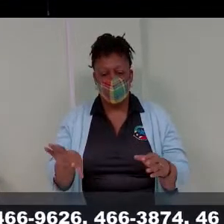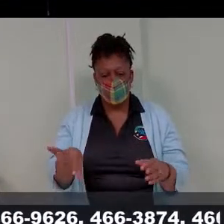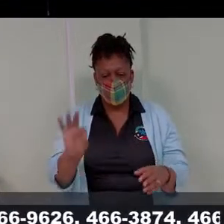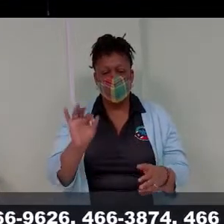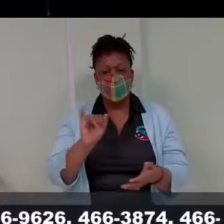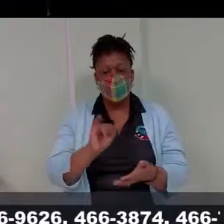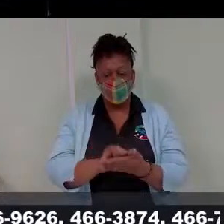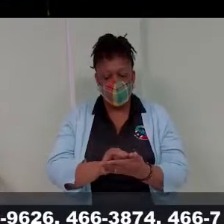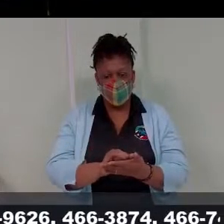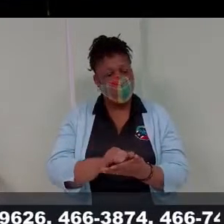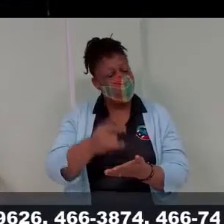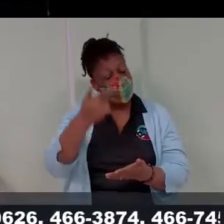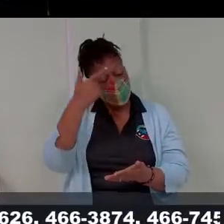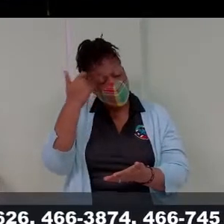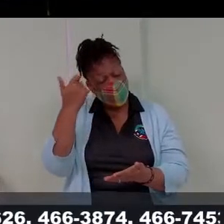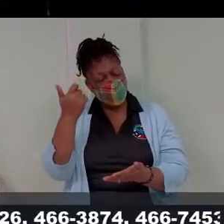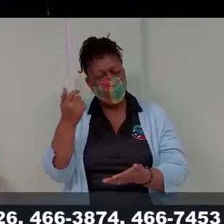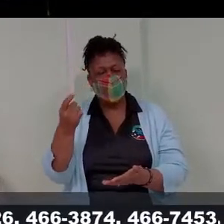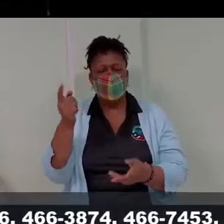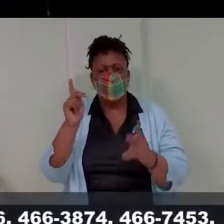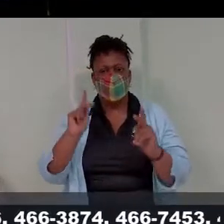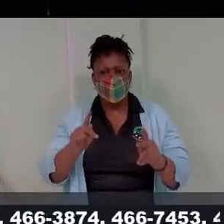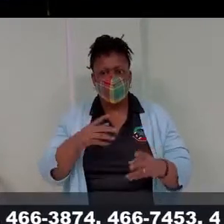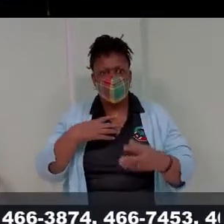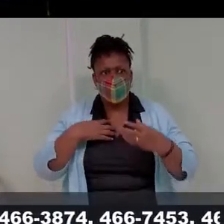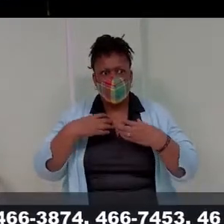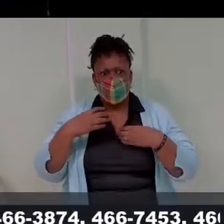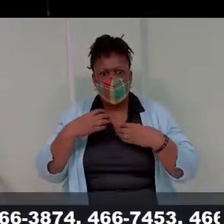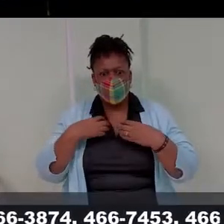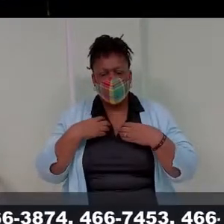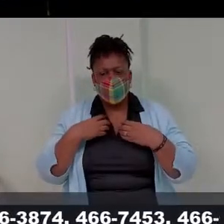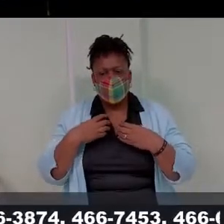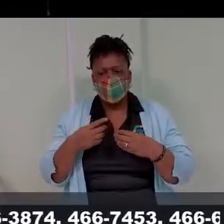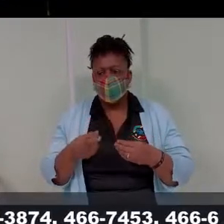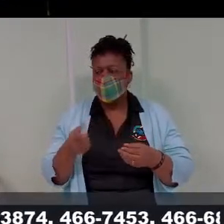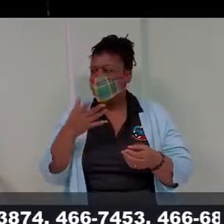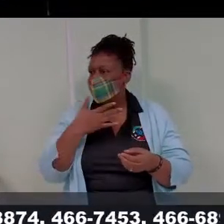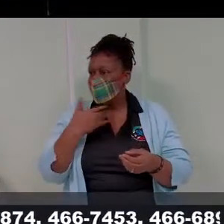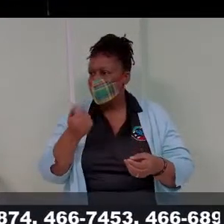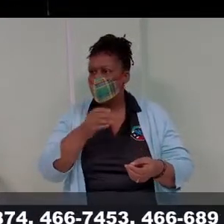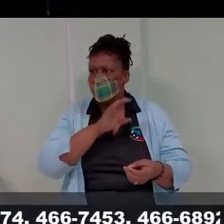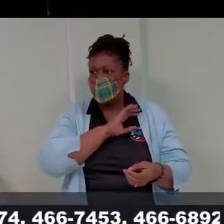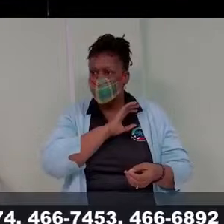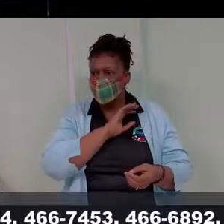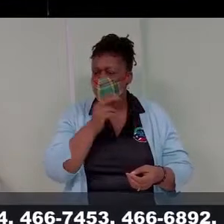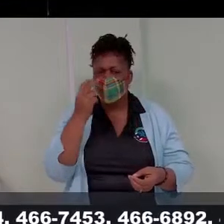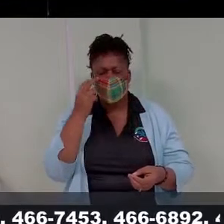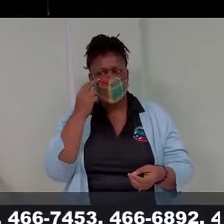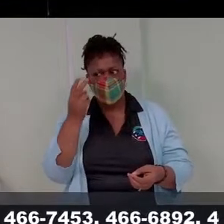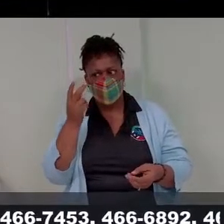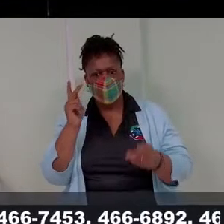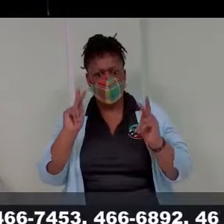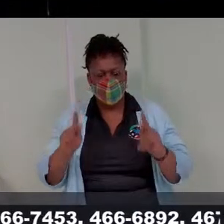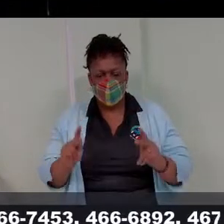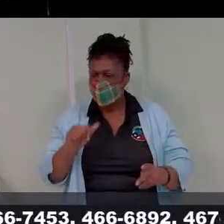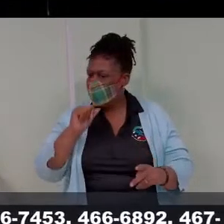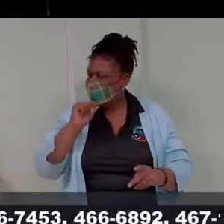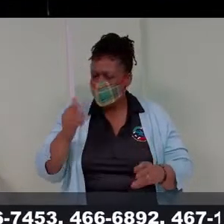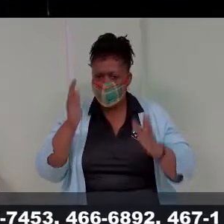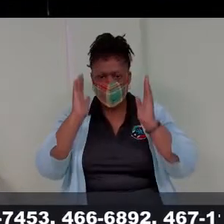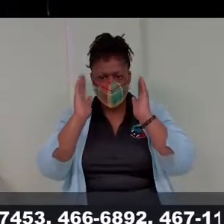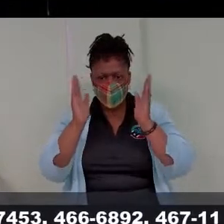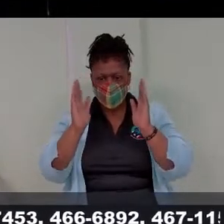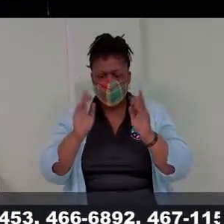matter, because of concerns expressed by the Commissioner of Police about the non-compliance with the COVID-19